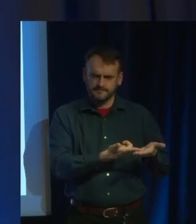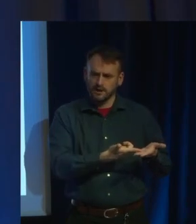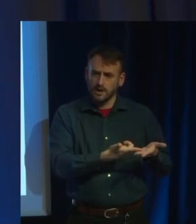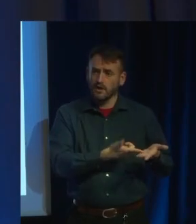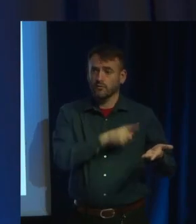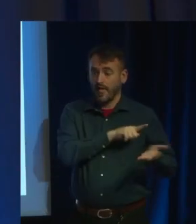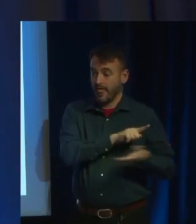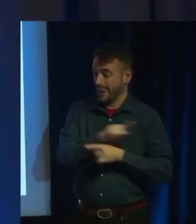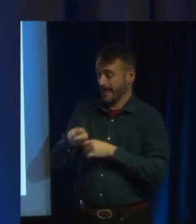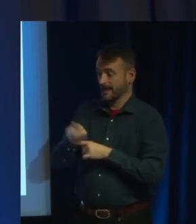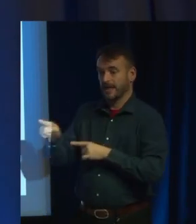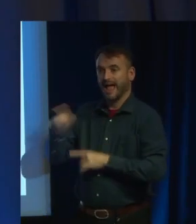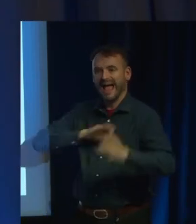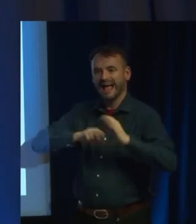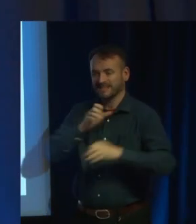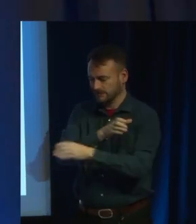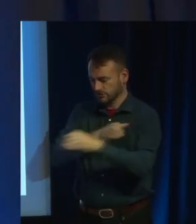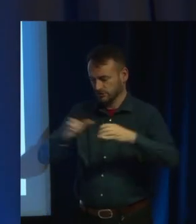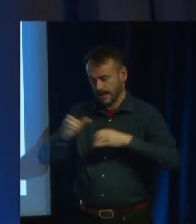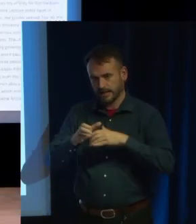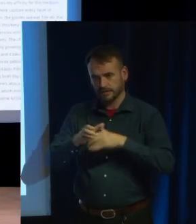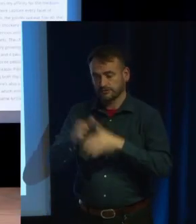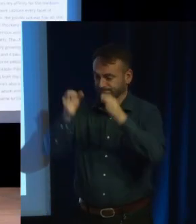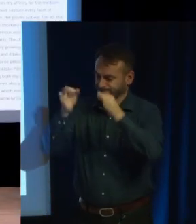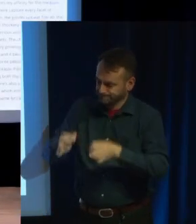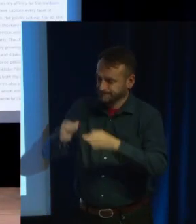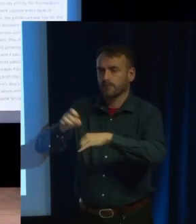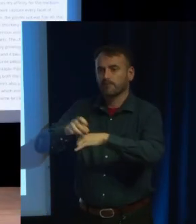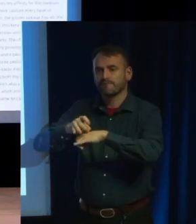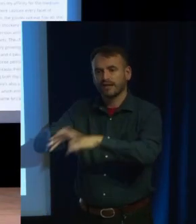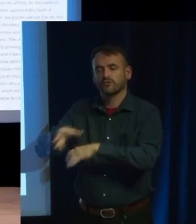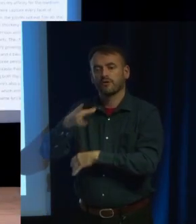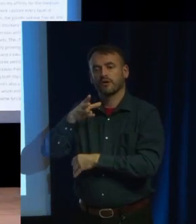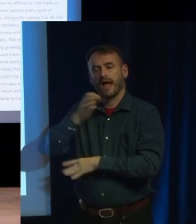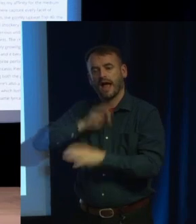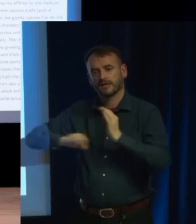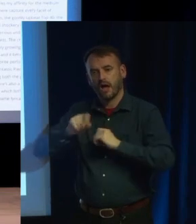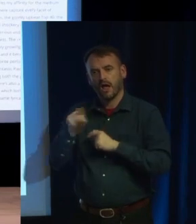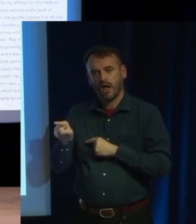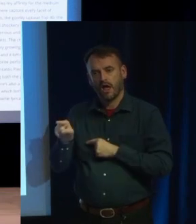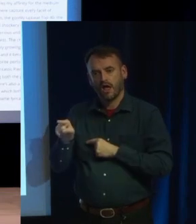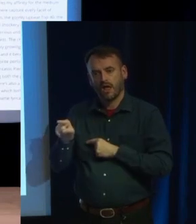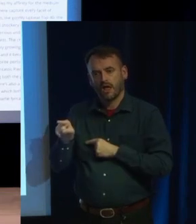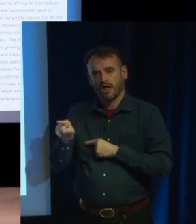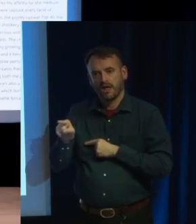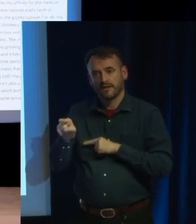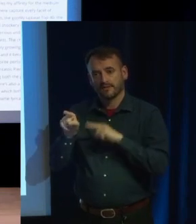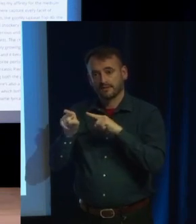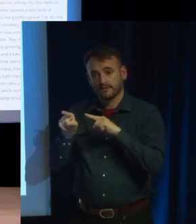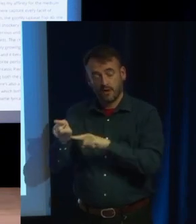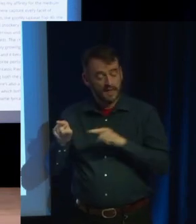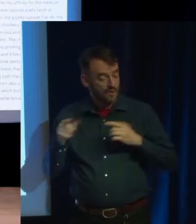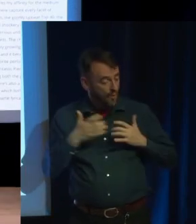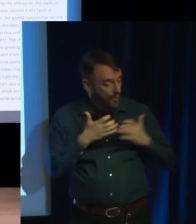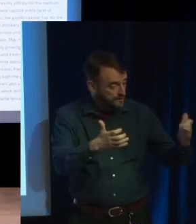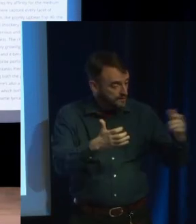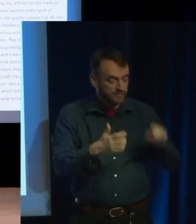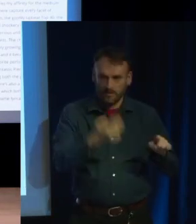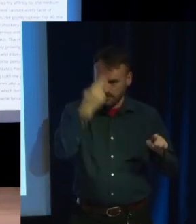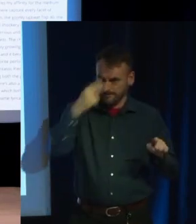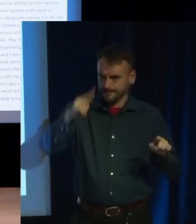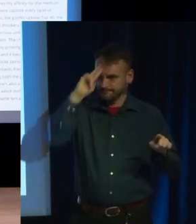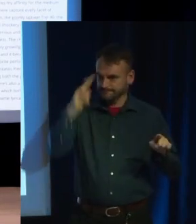the official actor or the professional actor, they might have a whole different opinion. So, and same goes